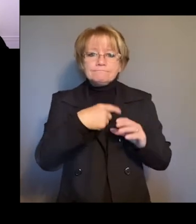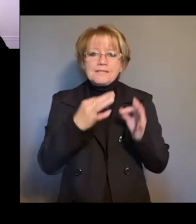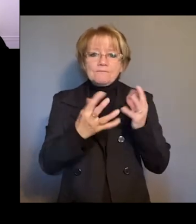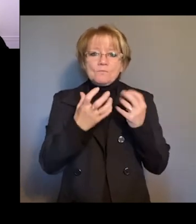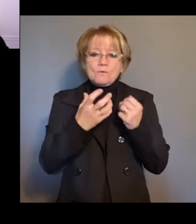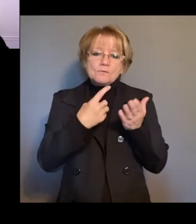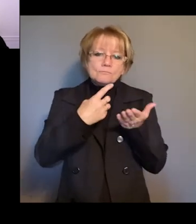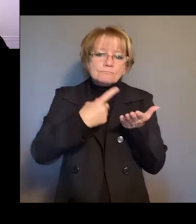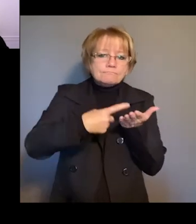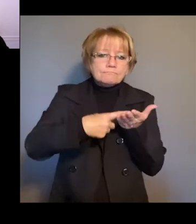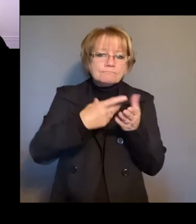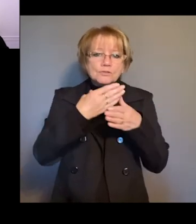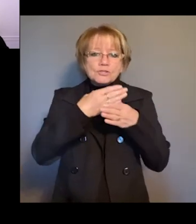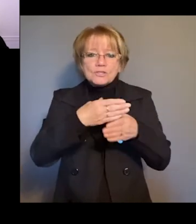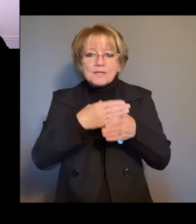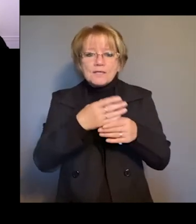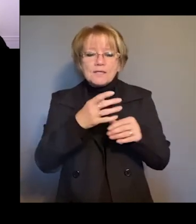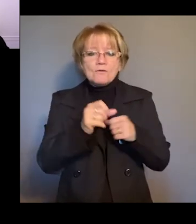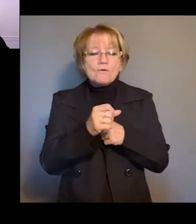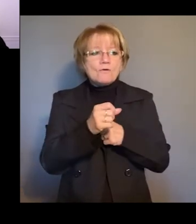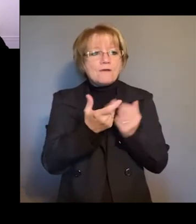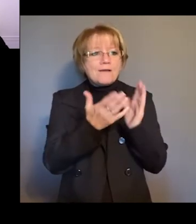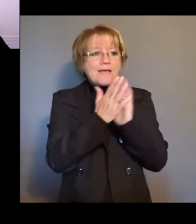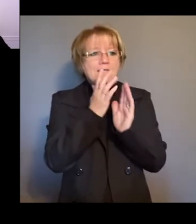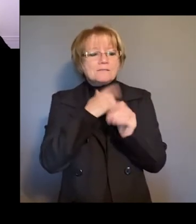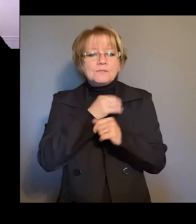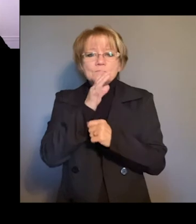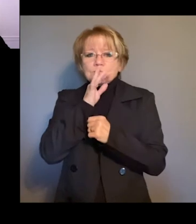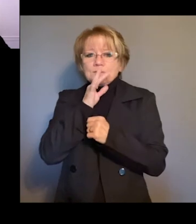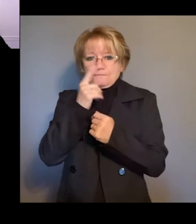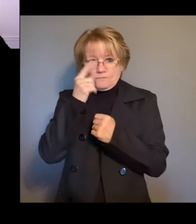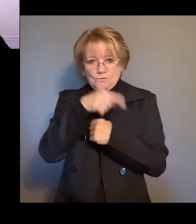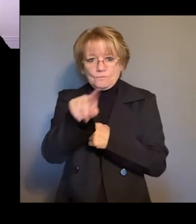would like to share or say or direct me to as well.